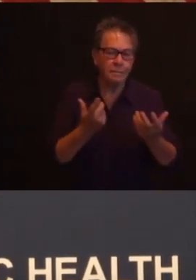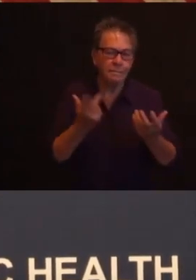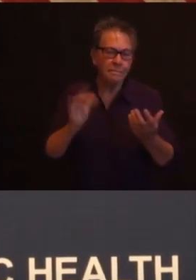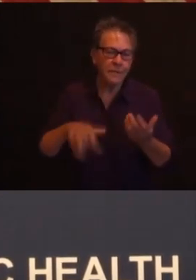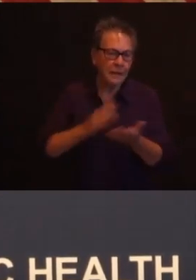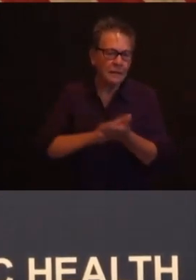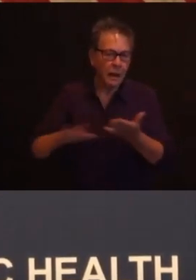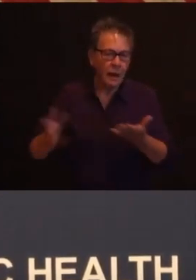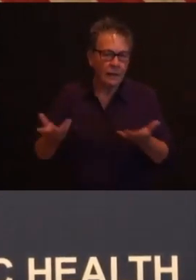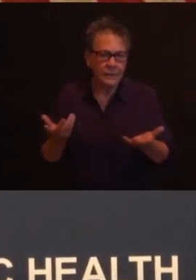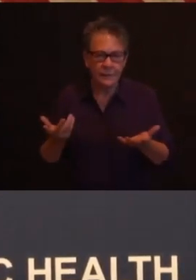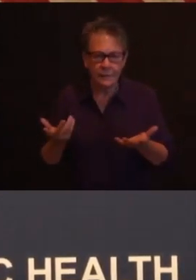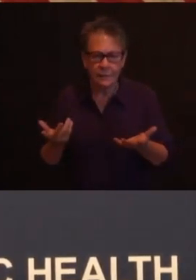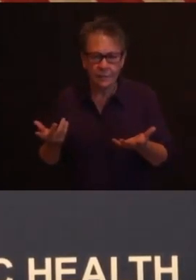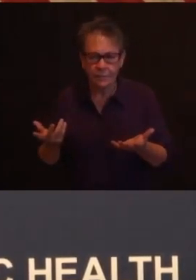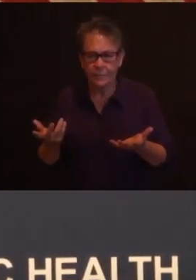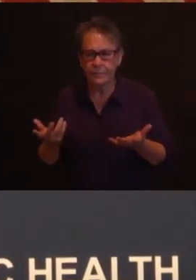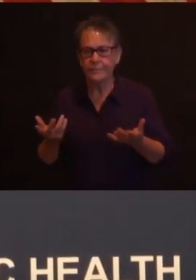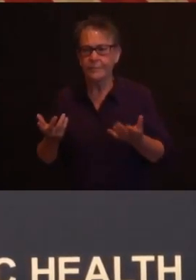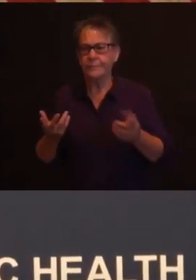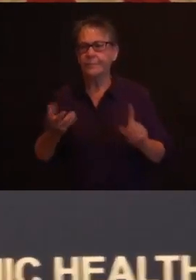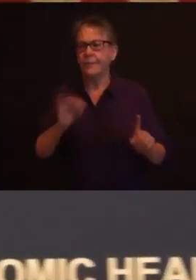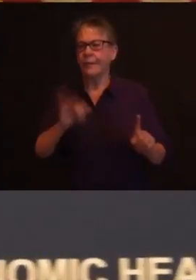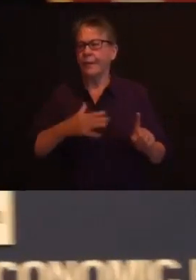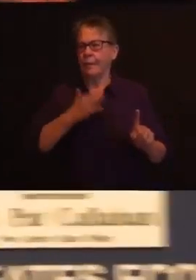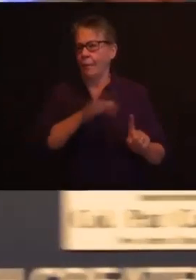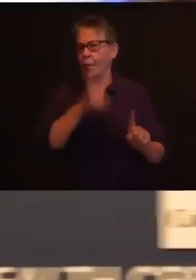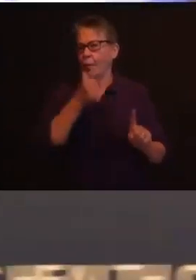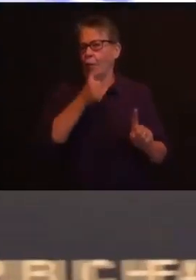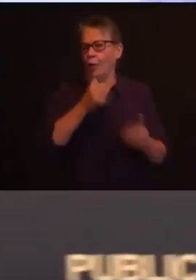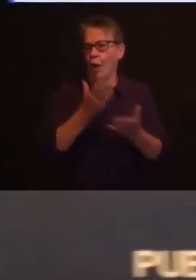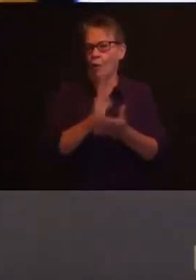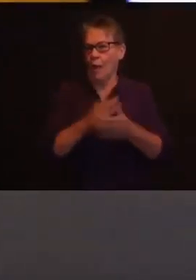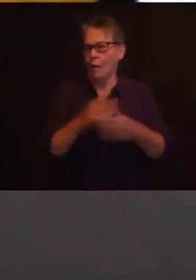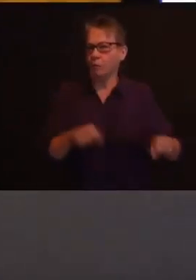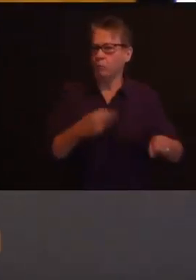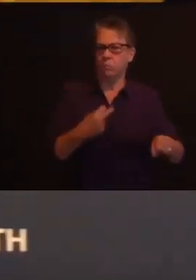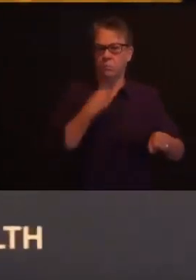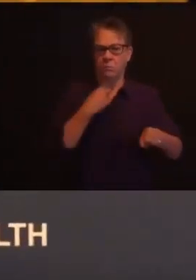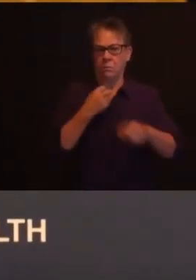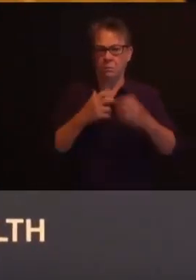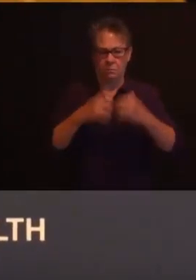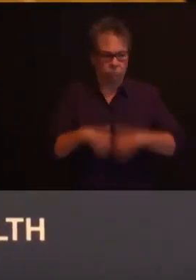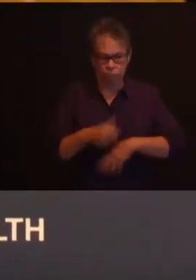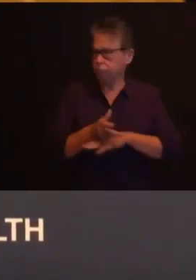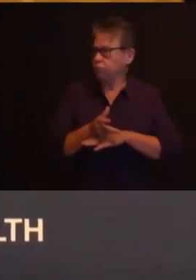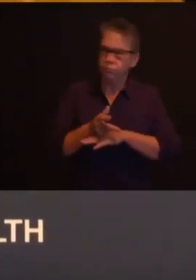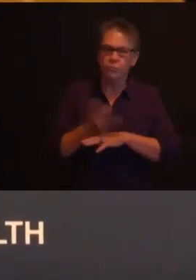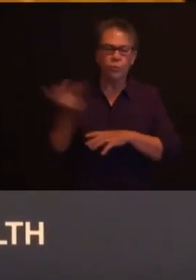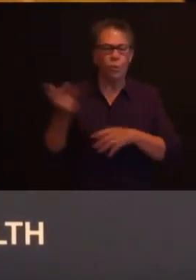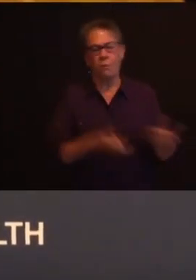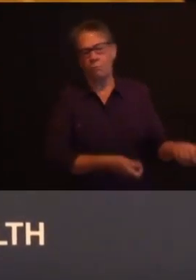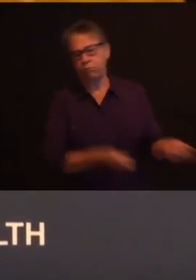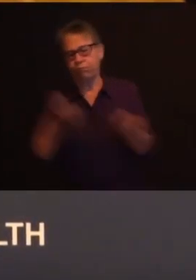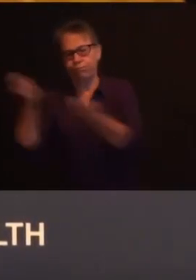to report that she was okay. Thanks, Gov. Thanks, Pat. The contrary to the rumors, that was not Judy.